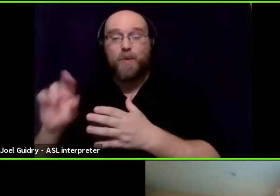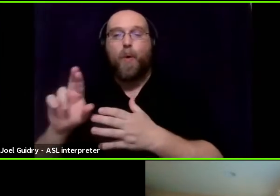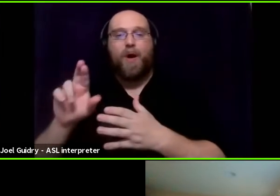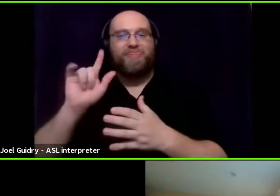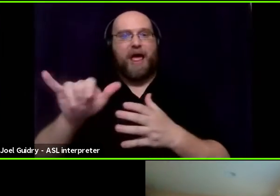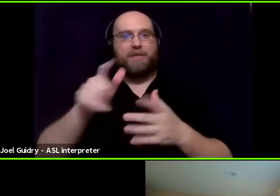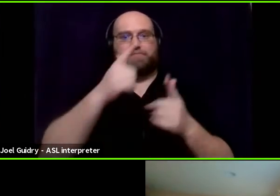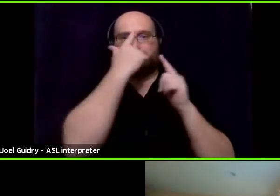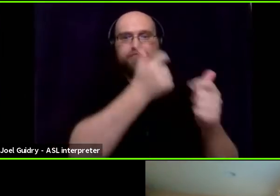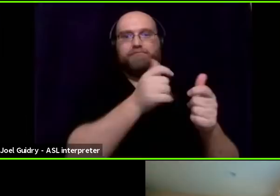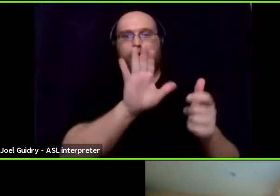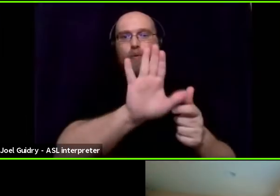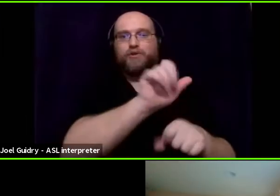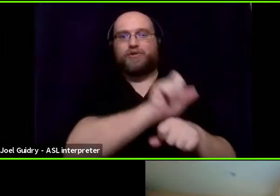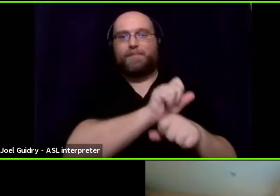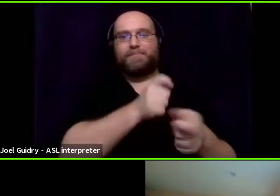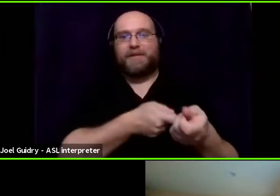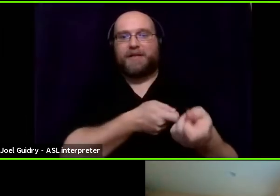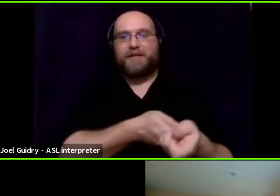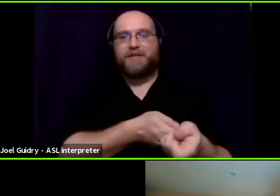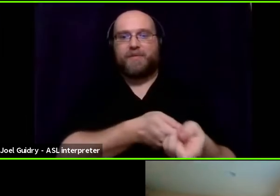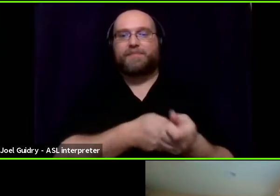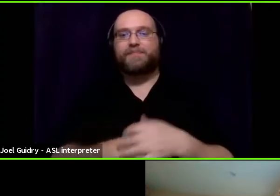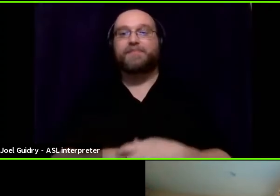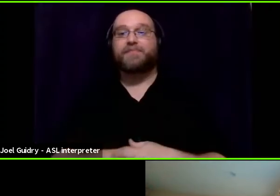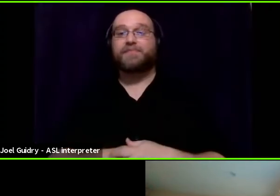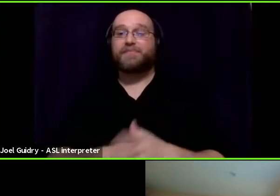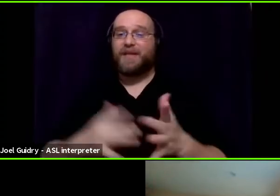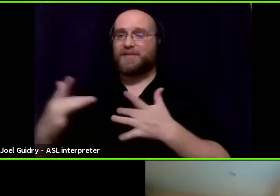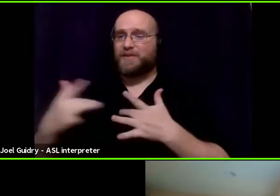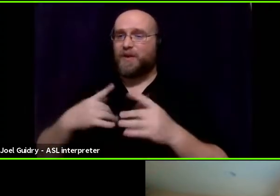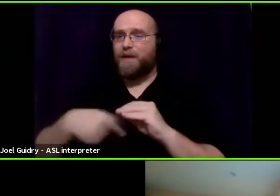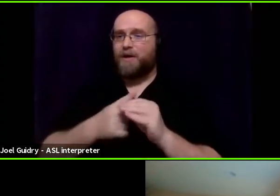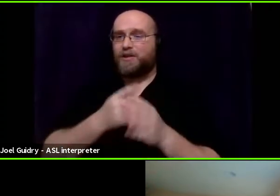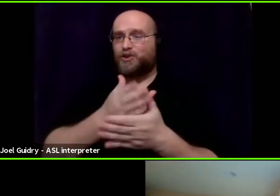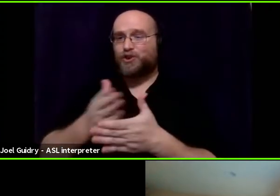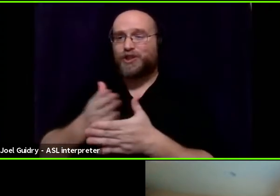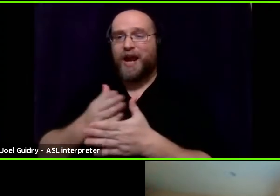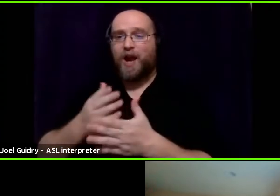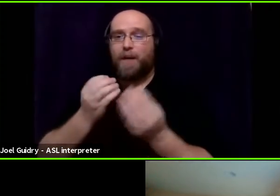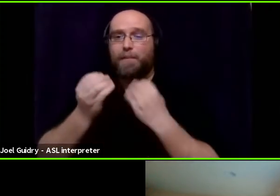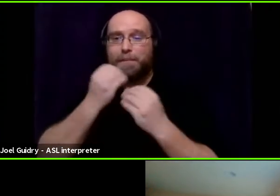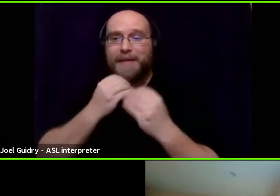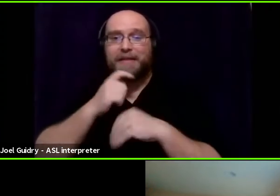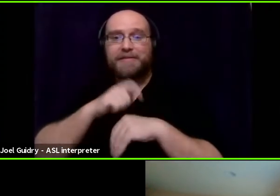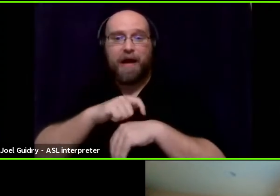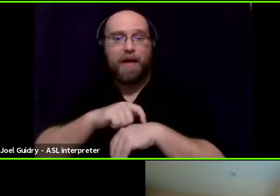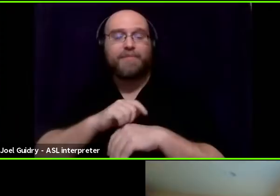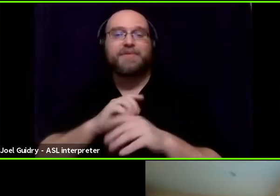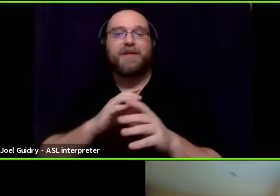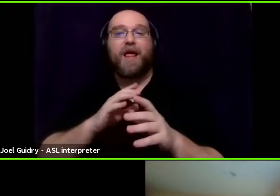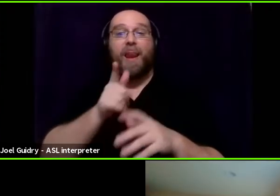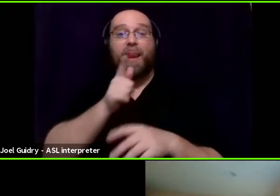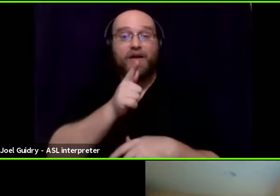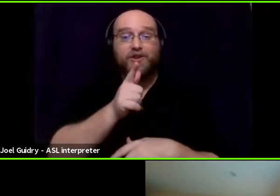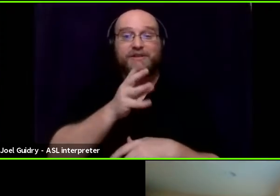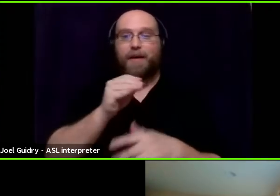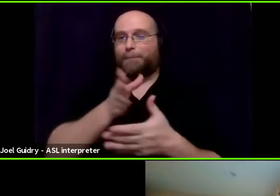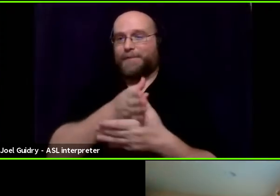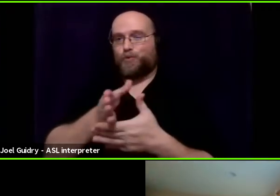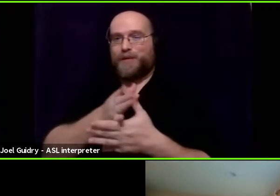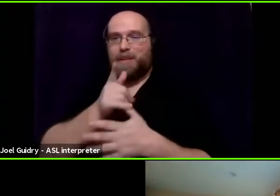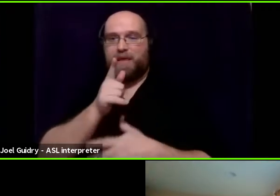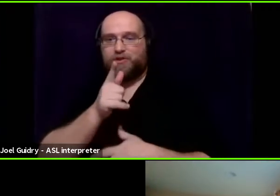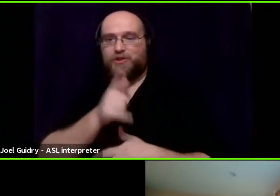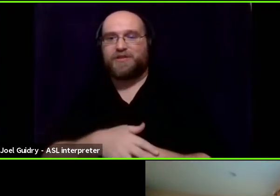about shared lunch and meal times, that kind of, in between lunches. And the last group of that is, as far as the impact